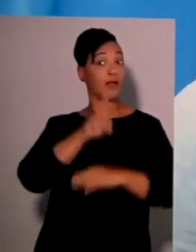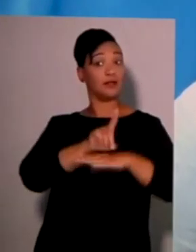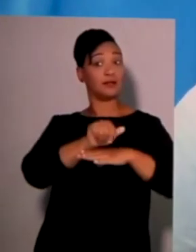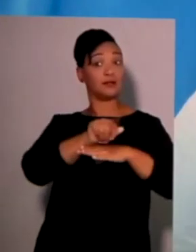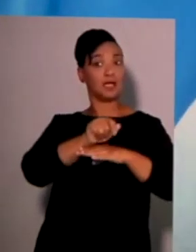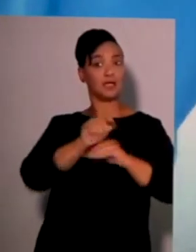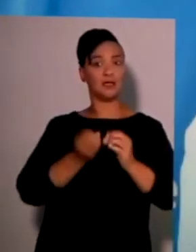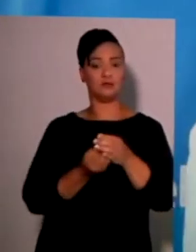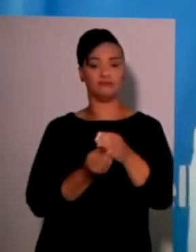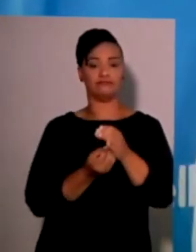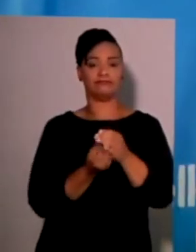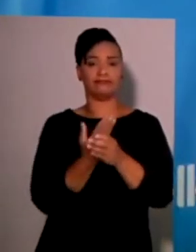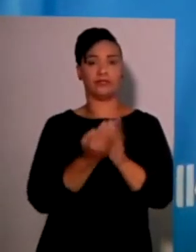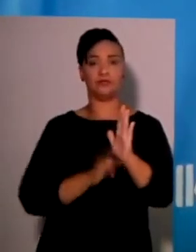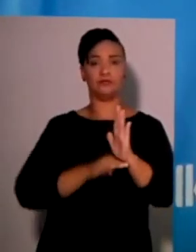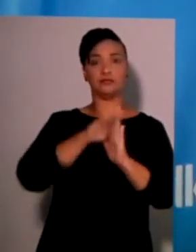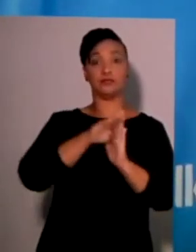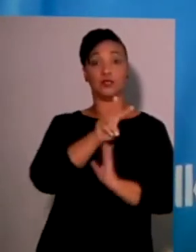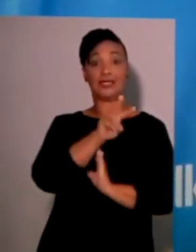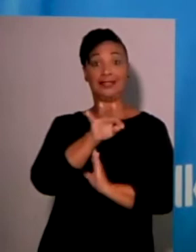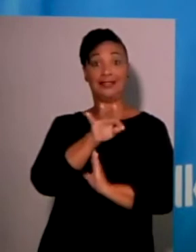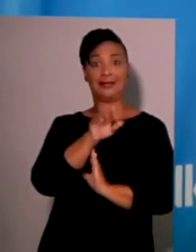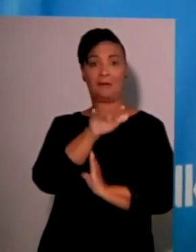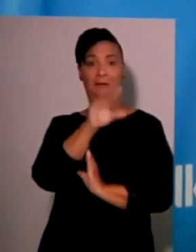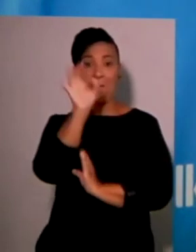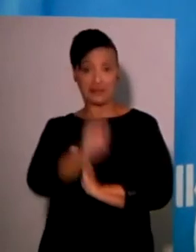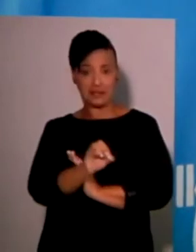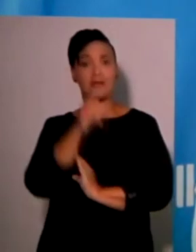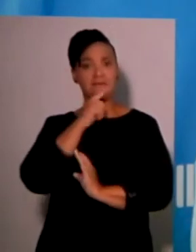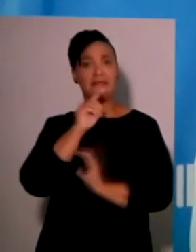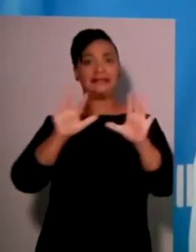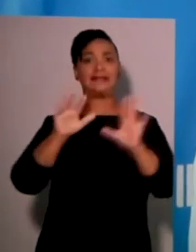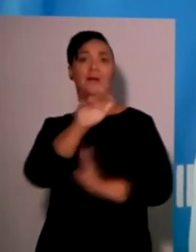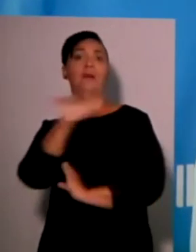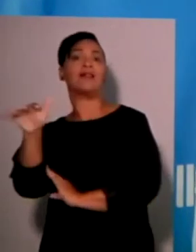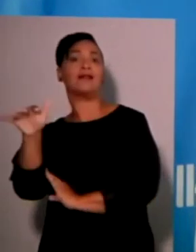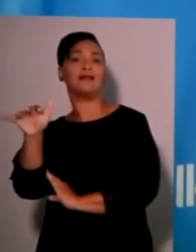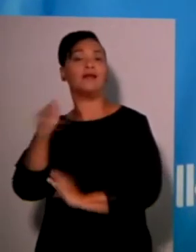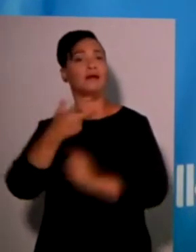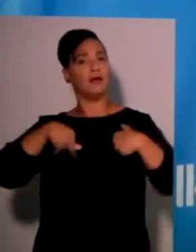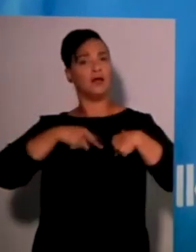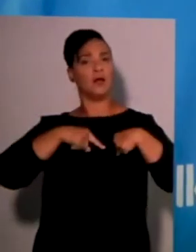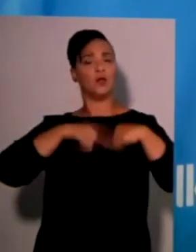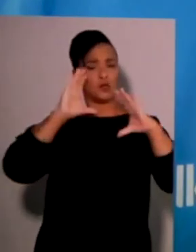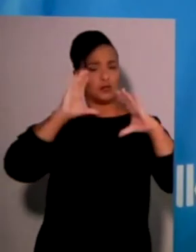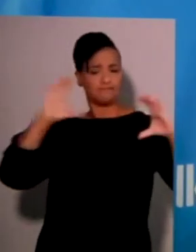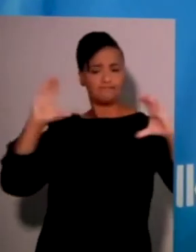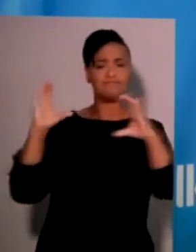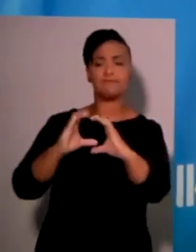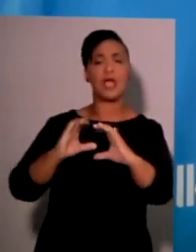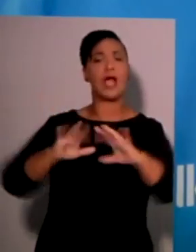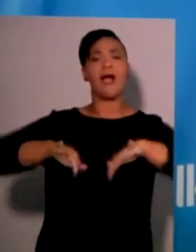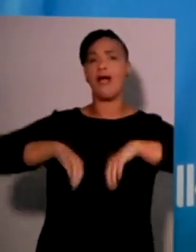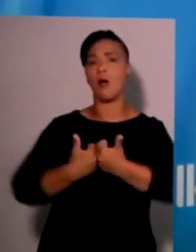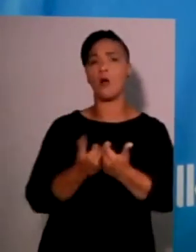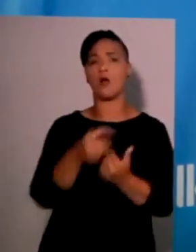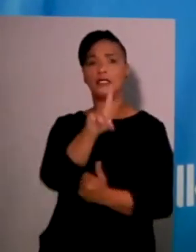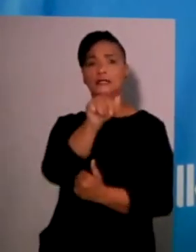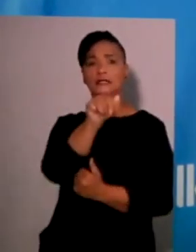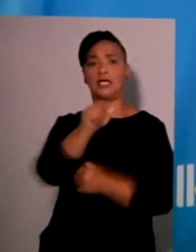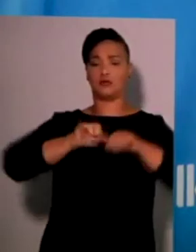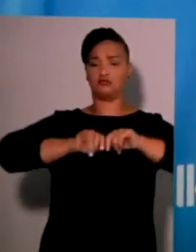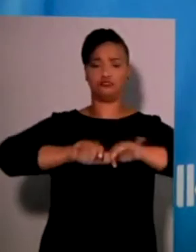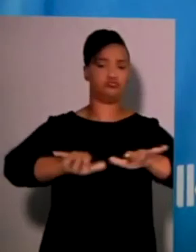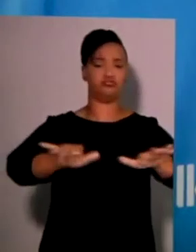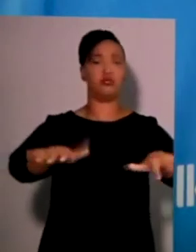about 23% to 10 million. We've been really focused on how we grow our data footprint,